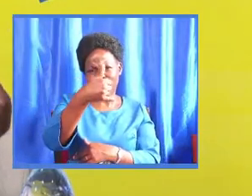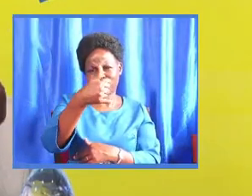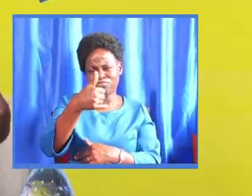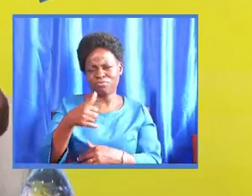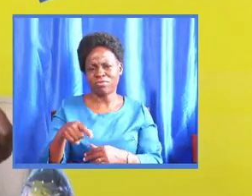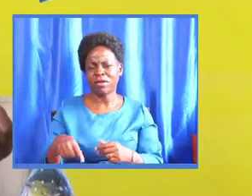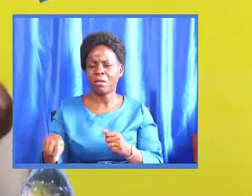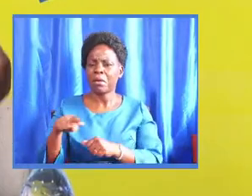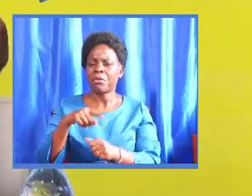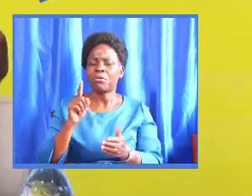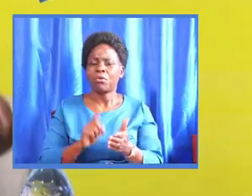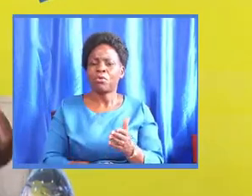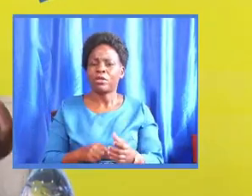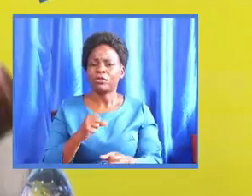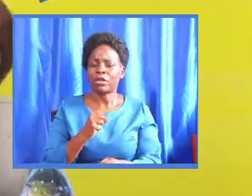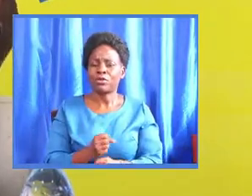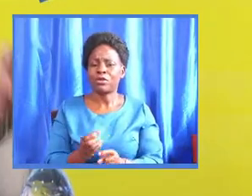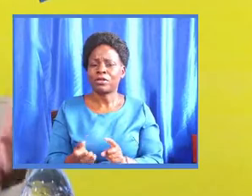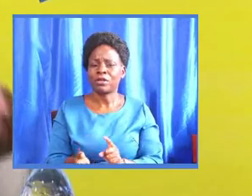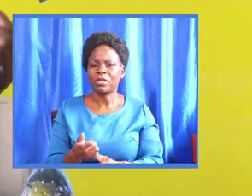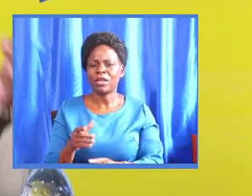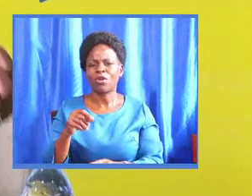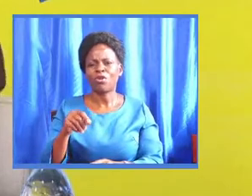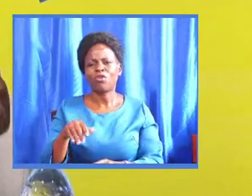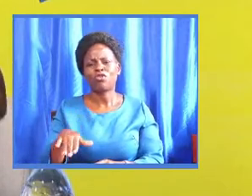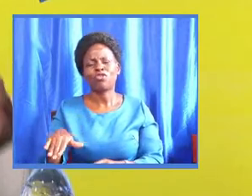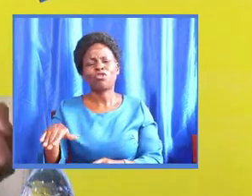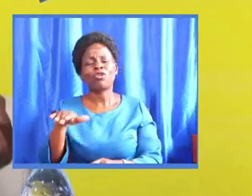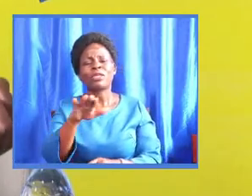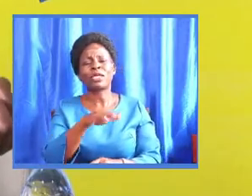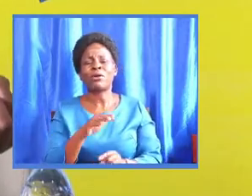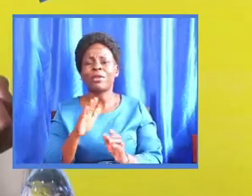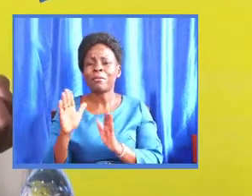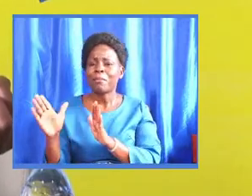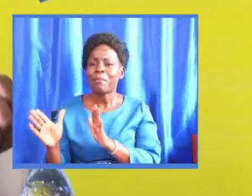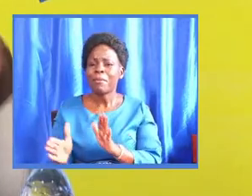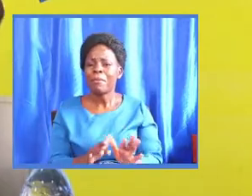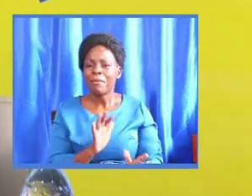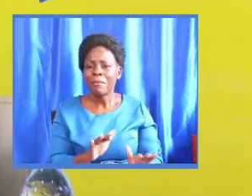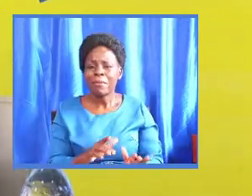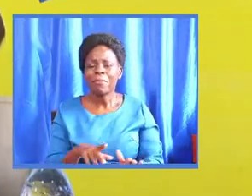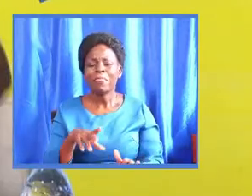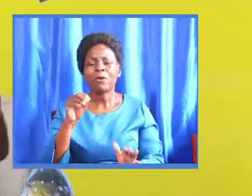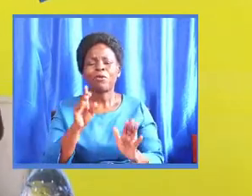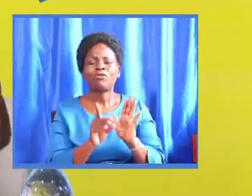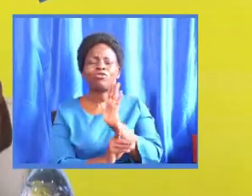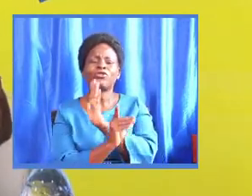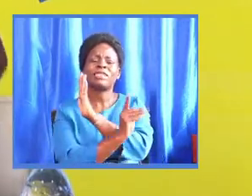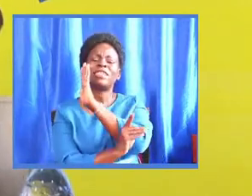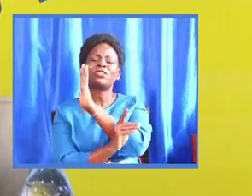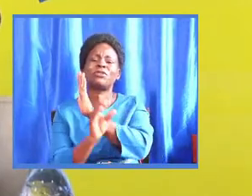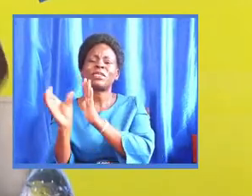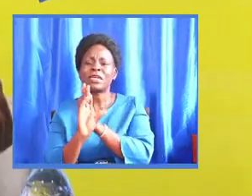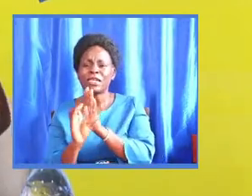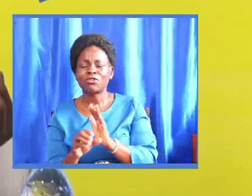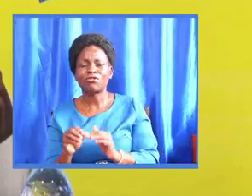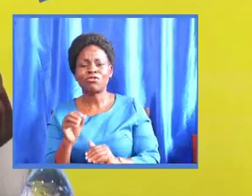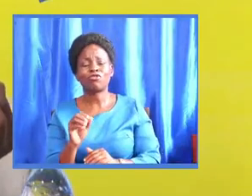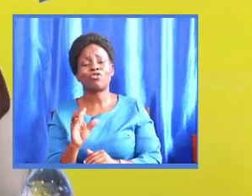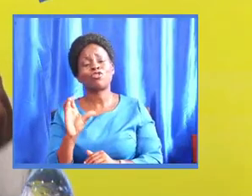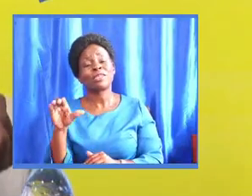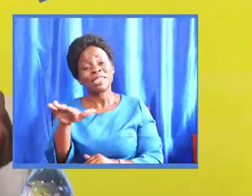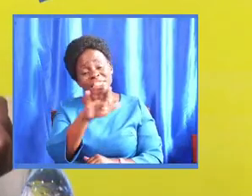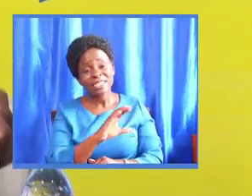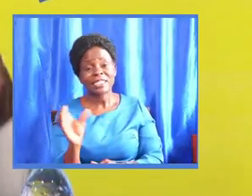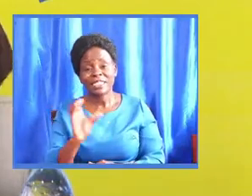there, what can fit. Go to your town planning office. Go to your district council. Go to your city council and local